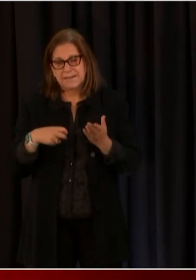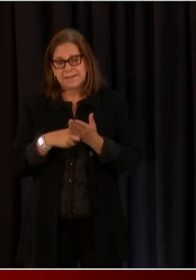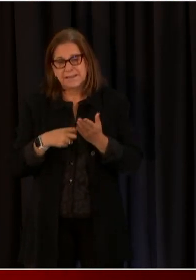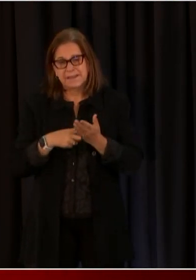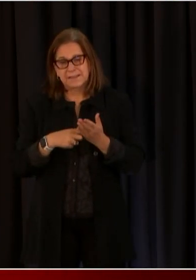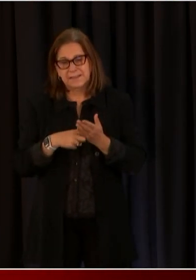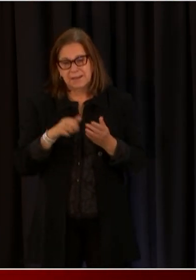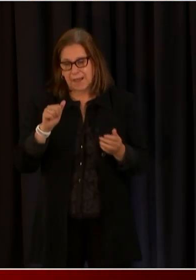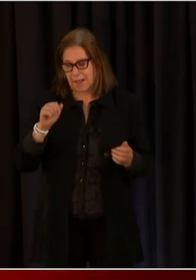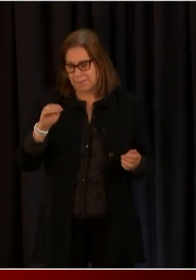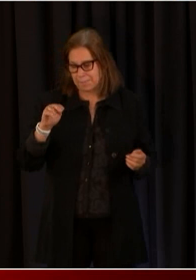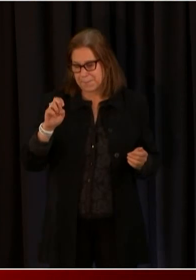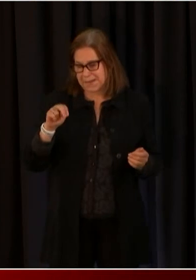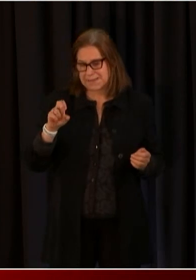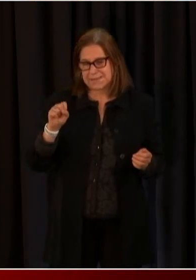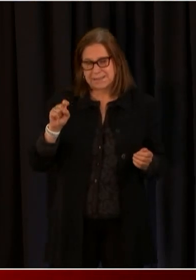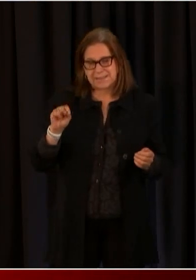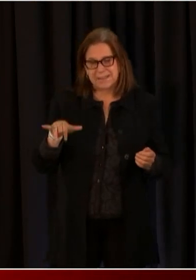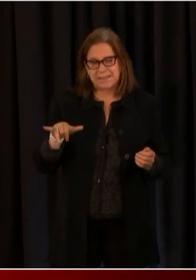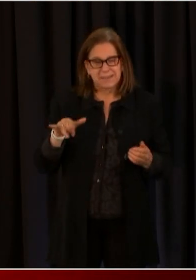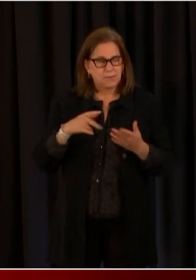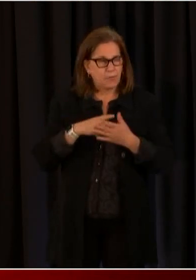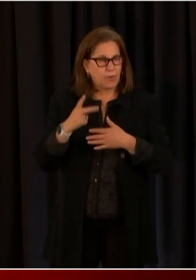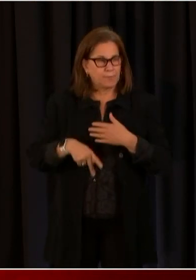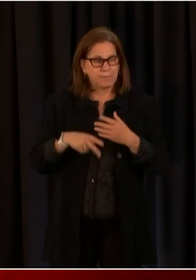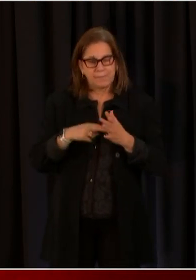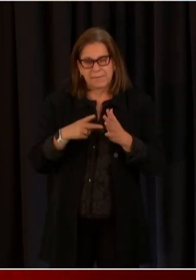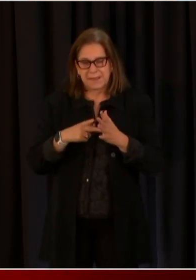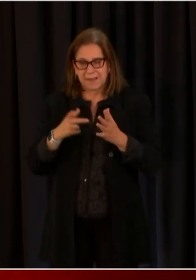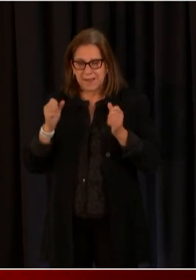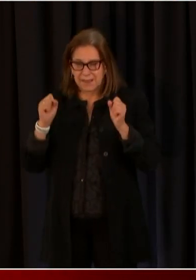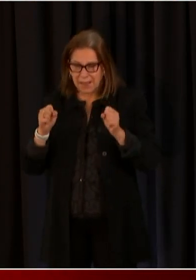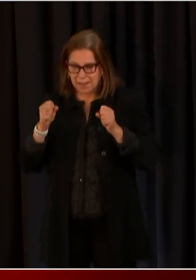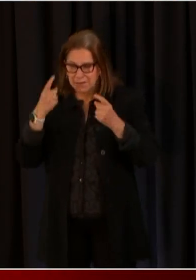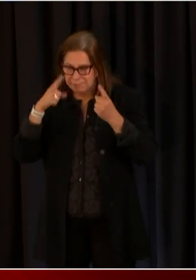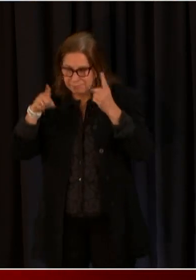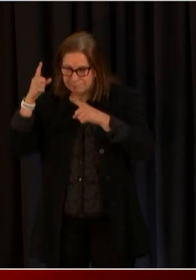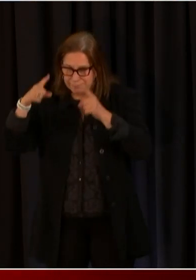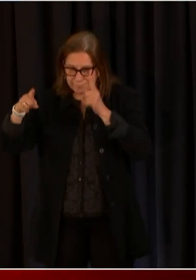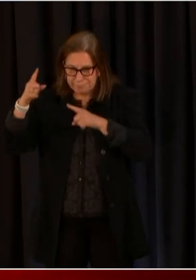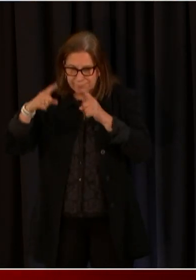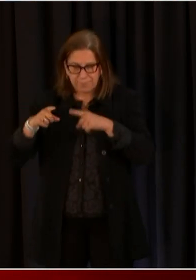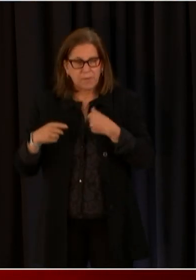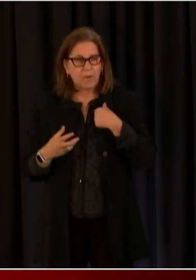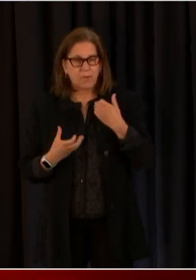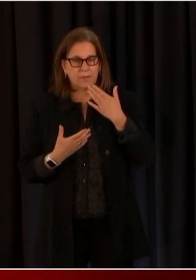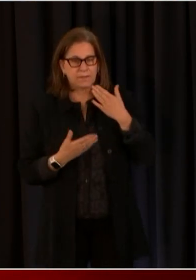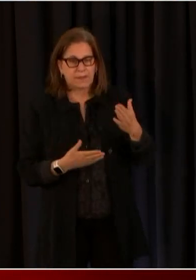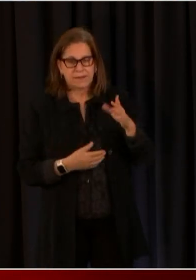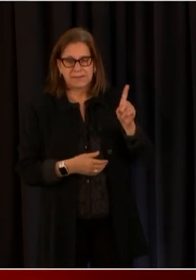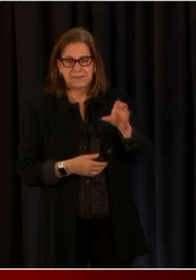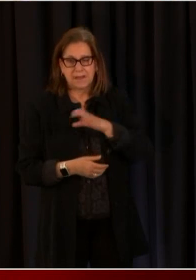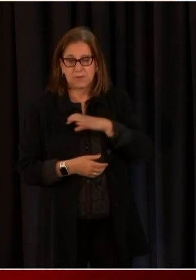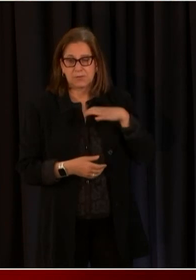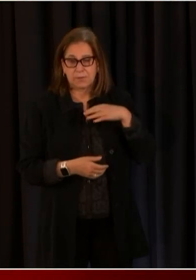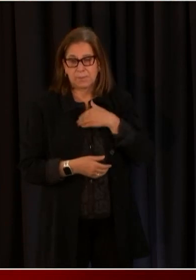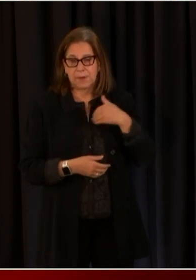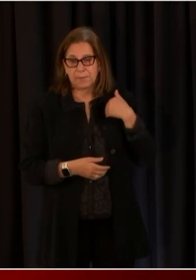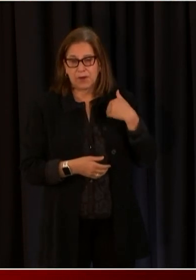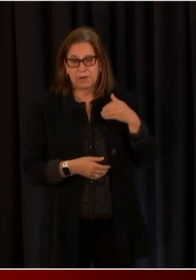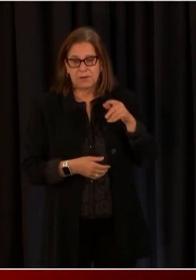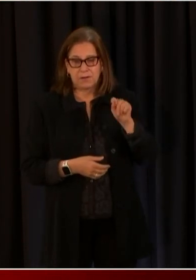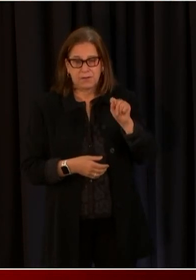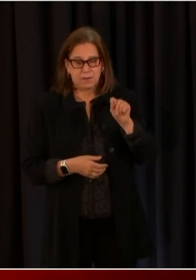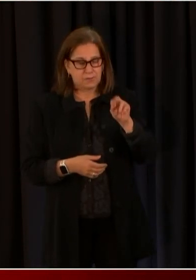to acknowledge Councilmember Trayon White, who has been very vocal in working with us to get this